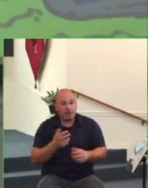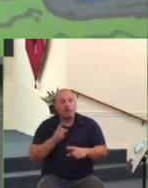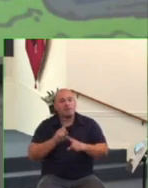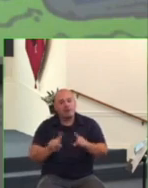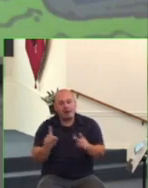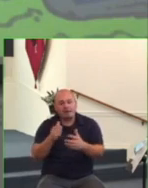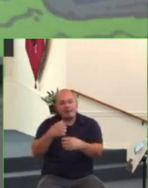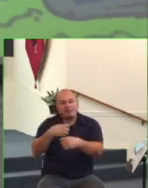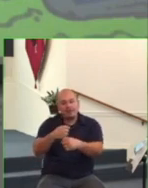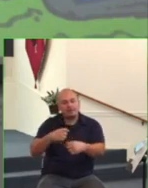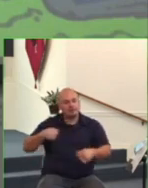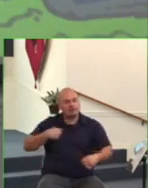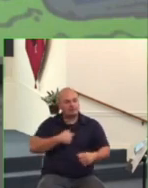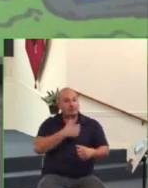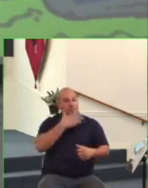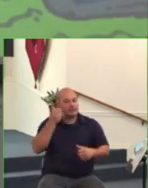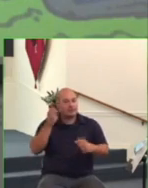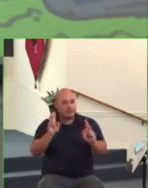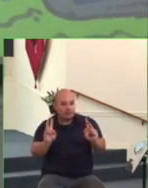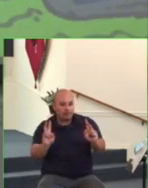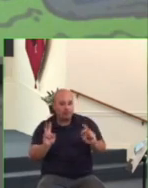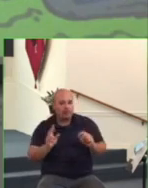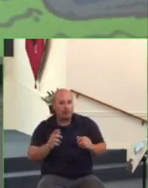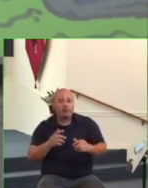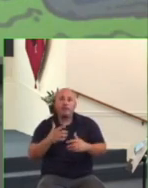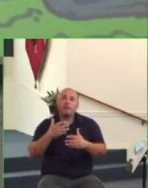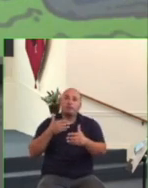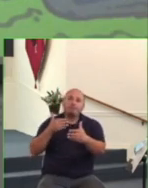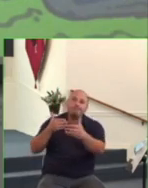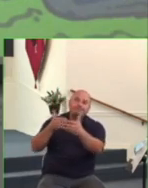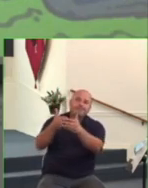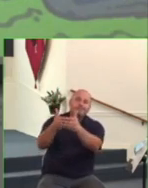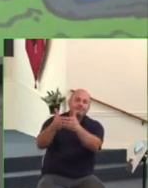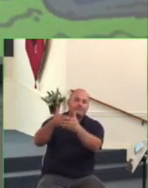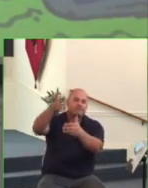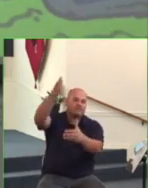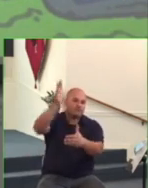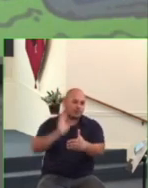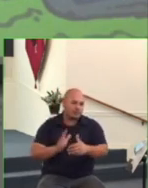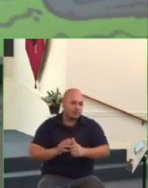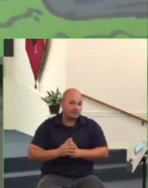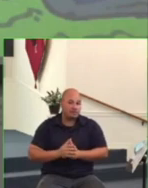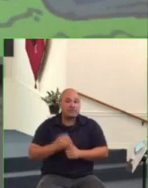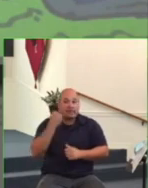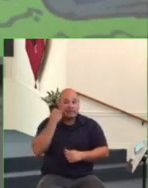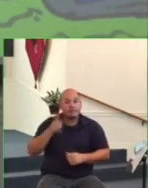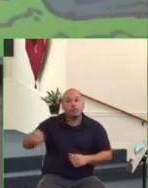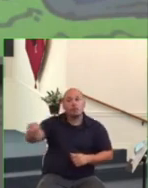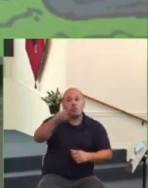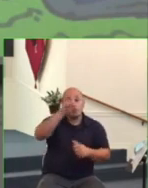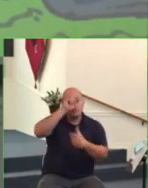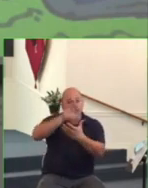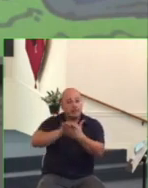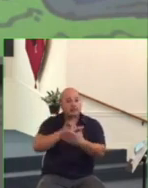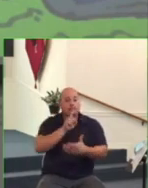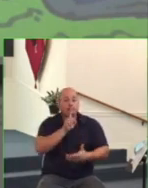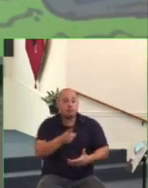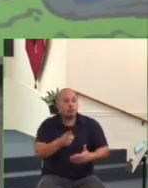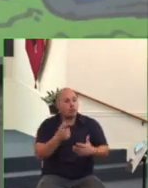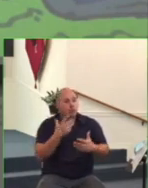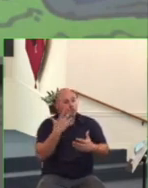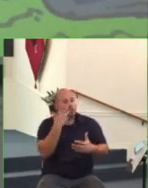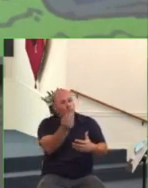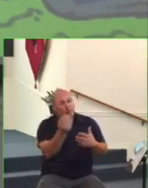is true, then go out this week and put into practice something that Jesus taught us in the sermon on the level